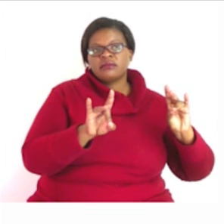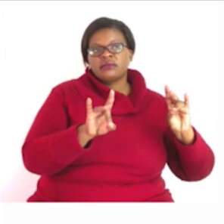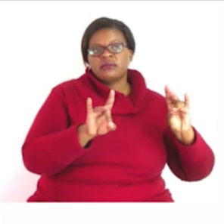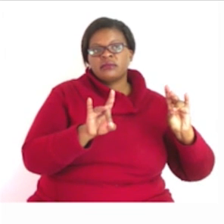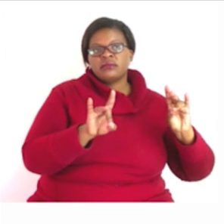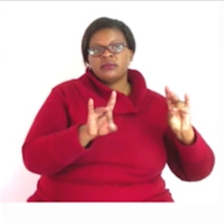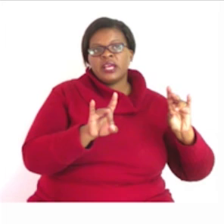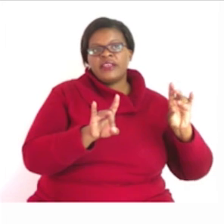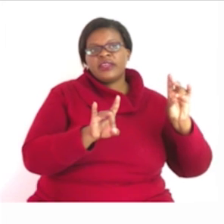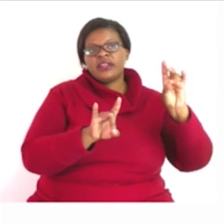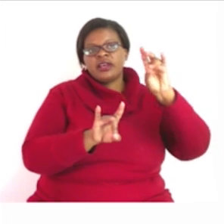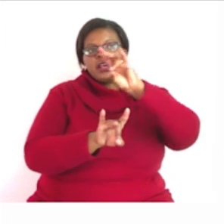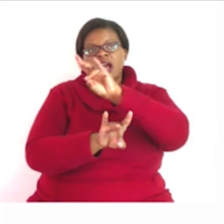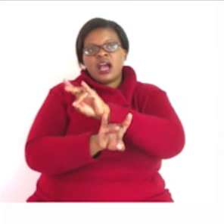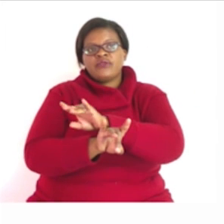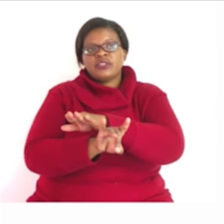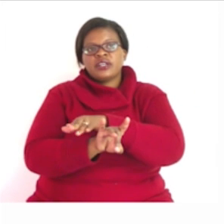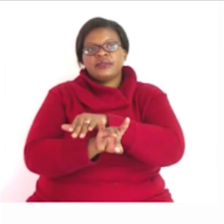Are you getting it?